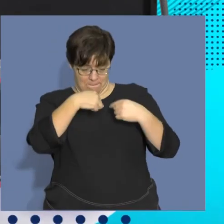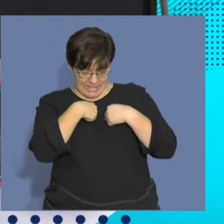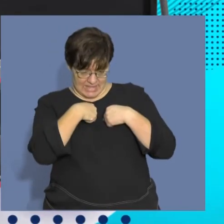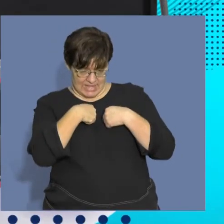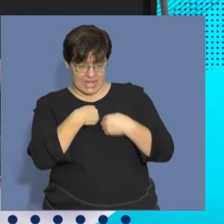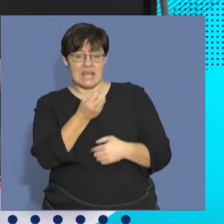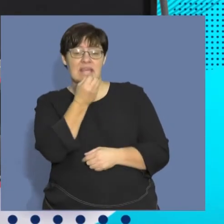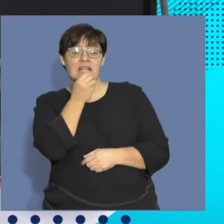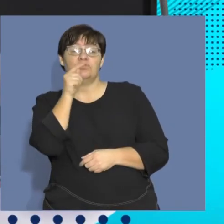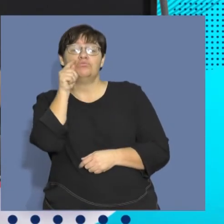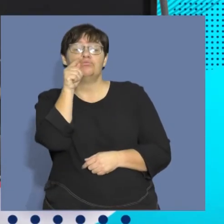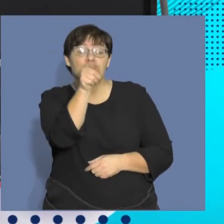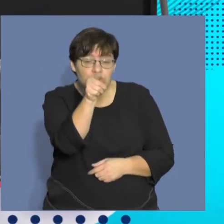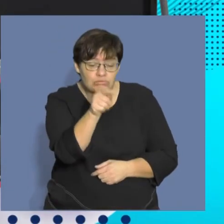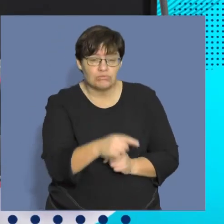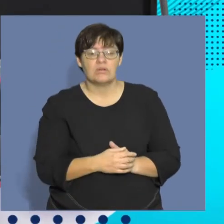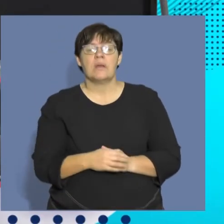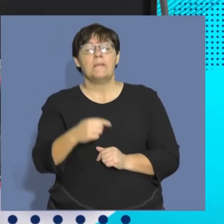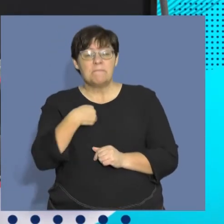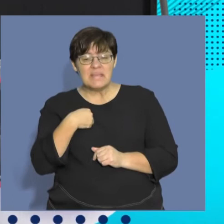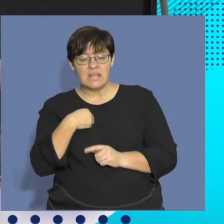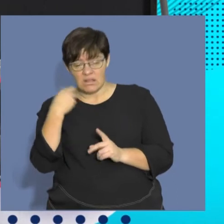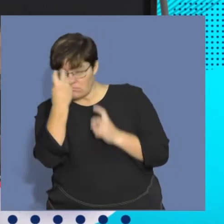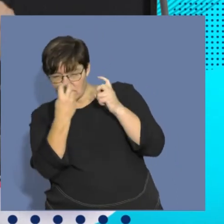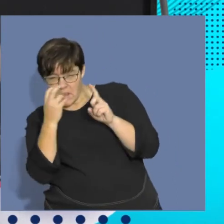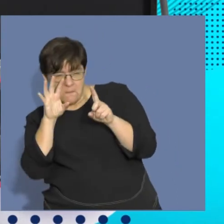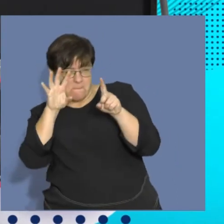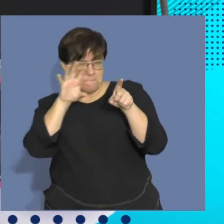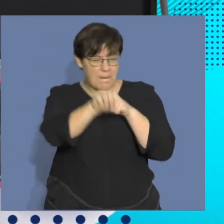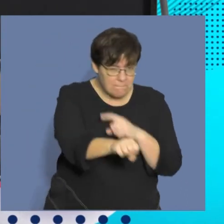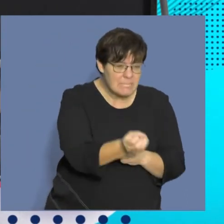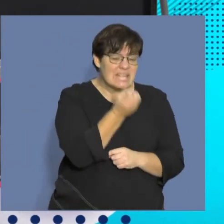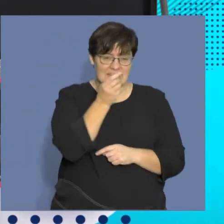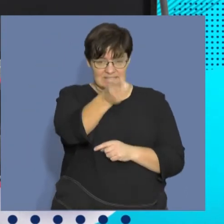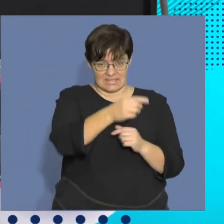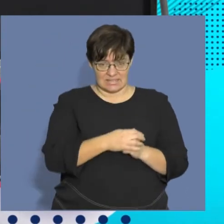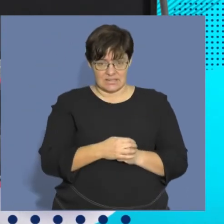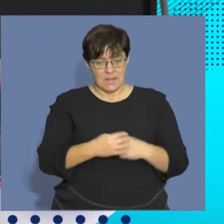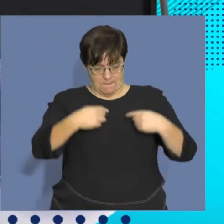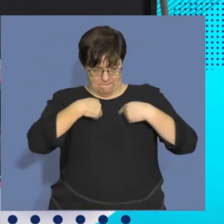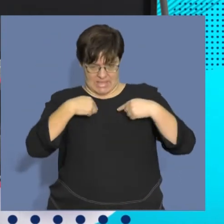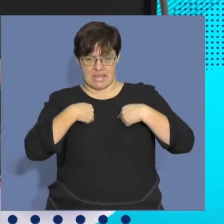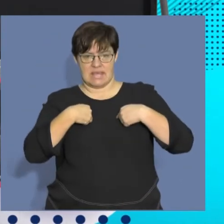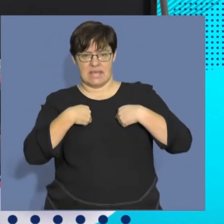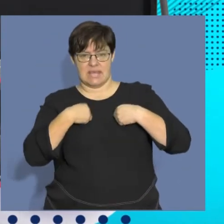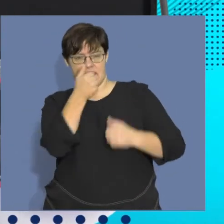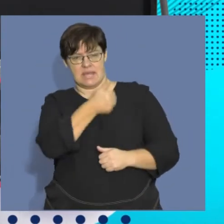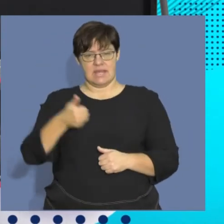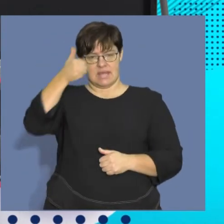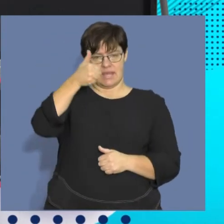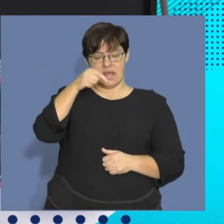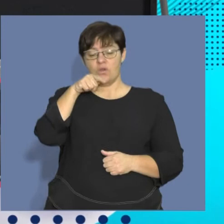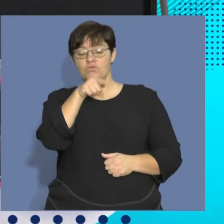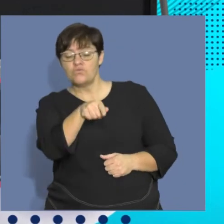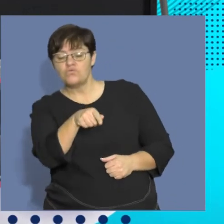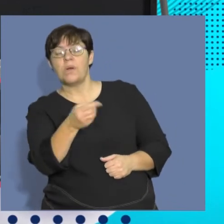eat you. I hunt you, I catch you, and I eat you. I am the predator,